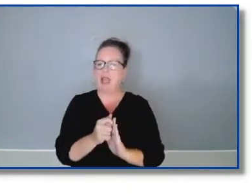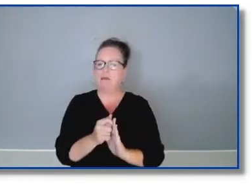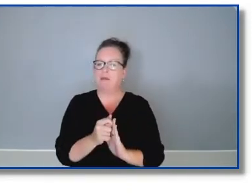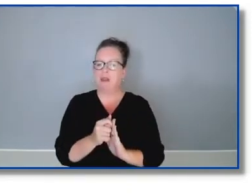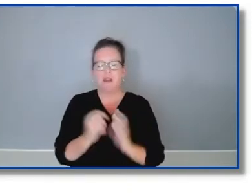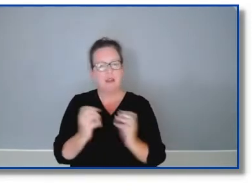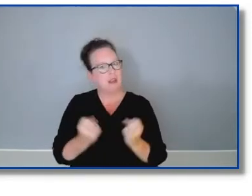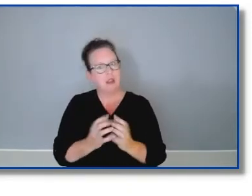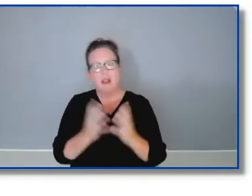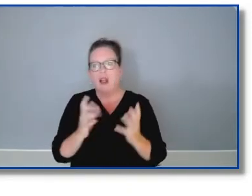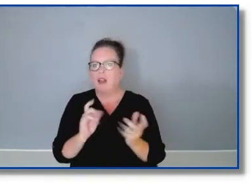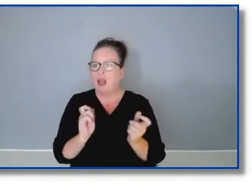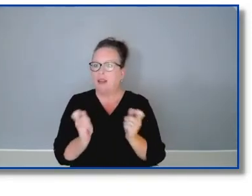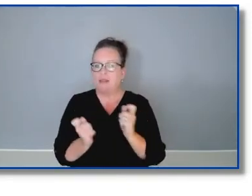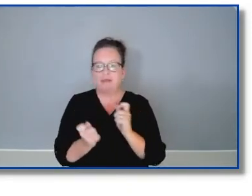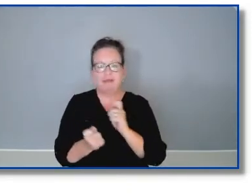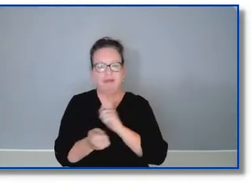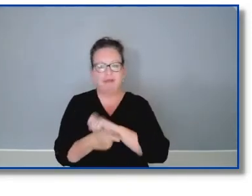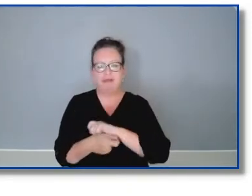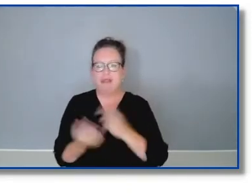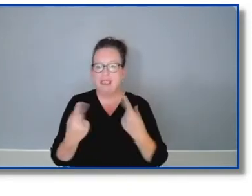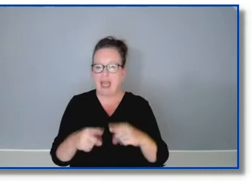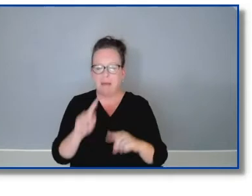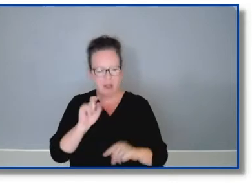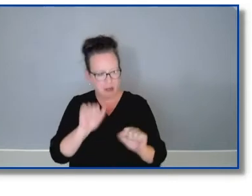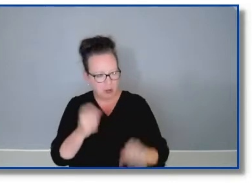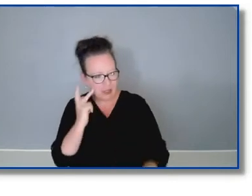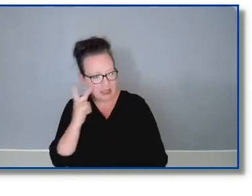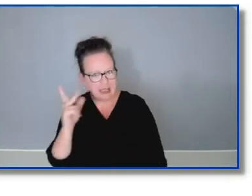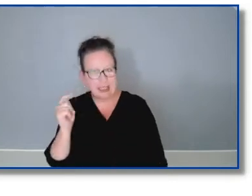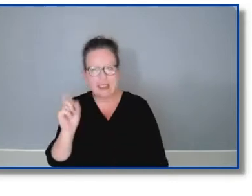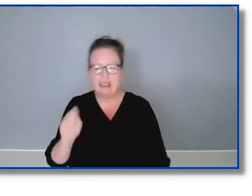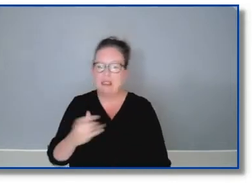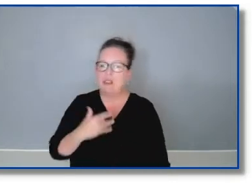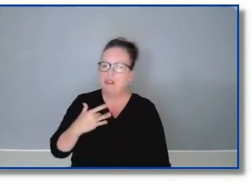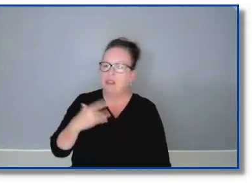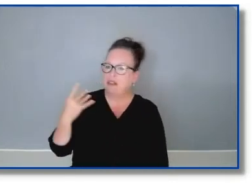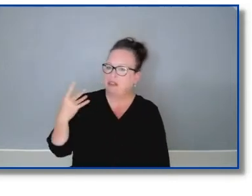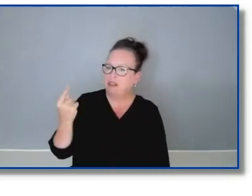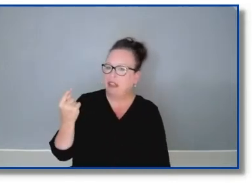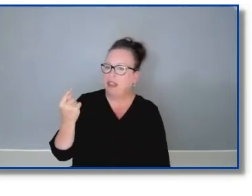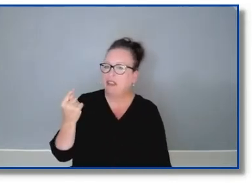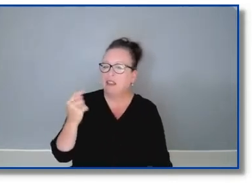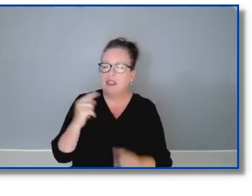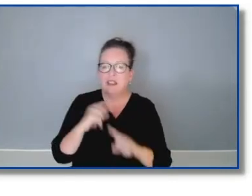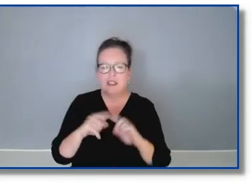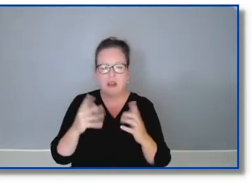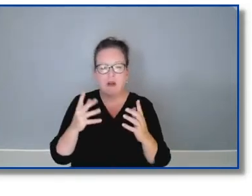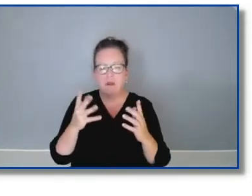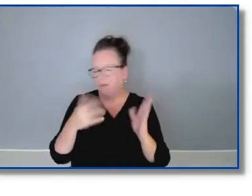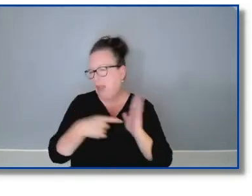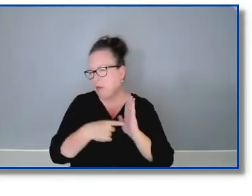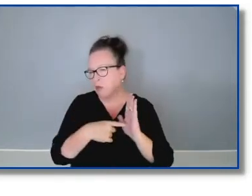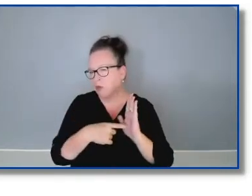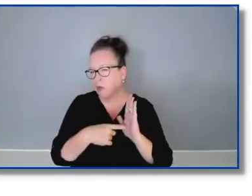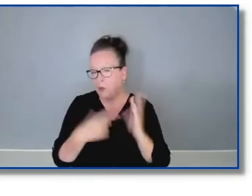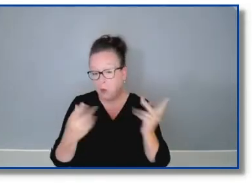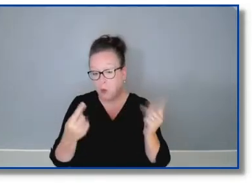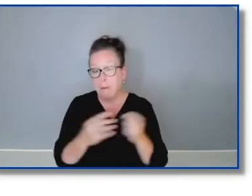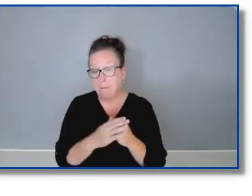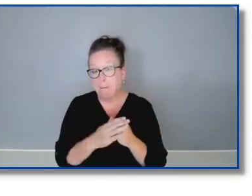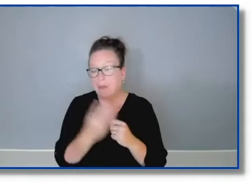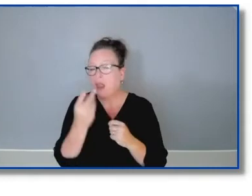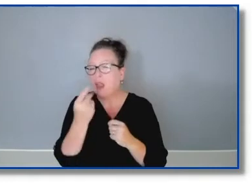are very palpable, and we can see as they are happening in front of our eyes. And so I'm going to show you a couple